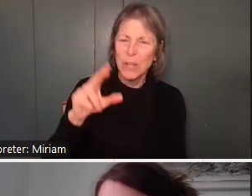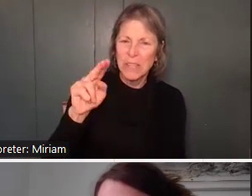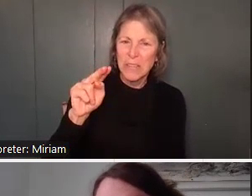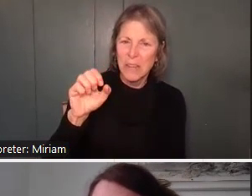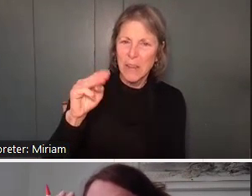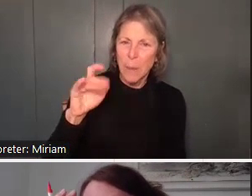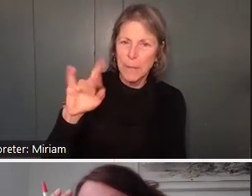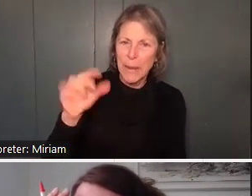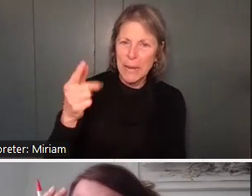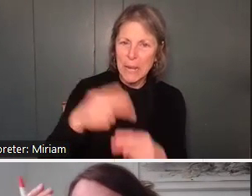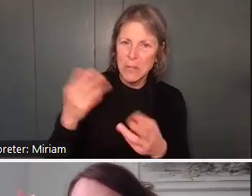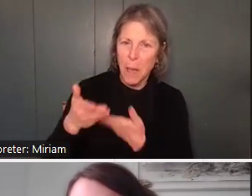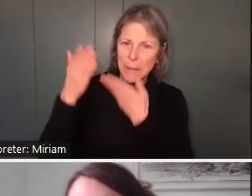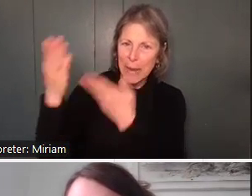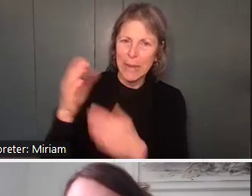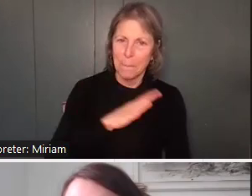Sense.